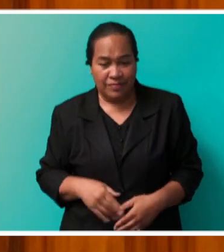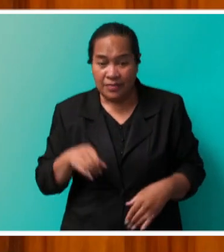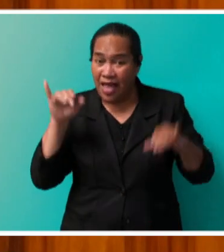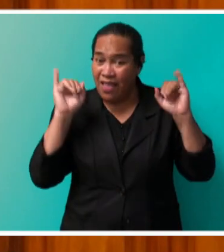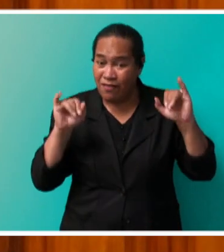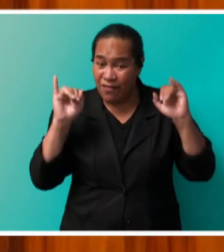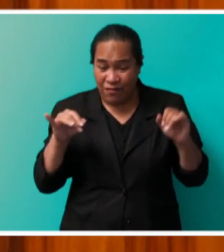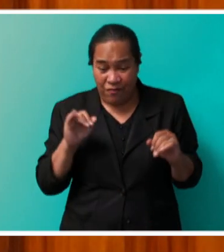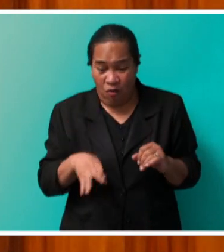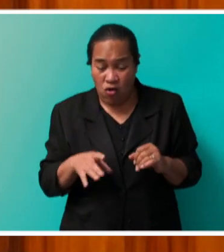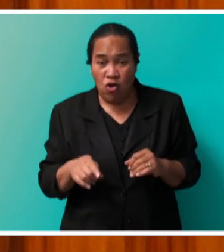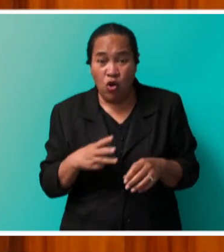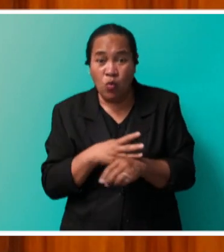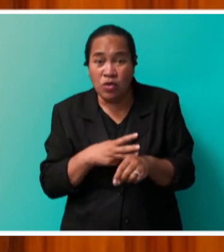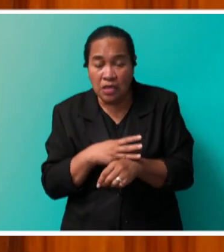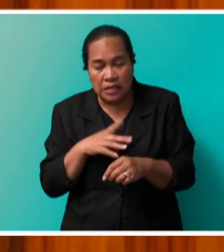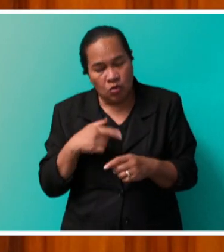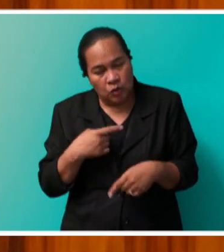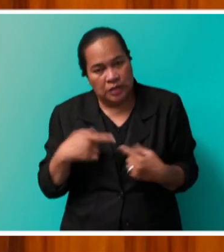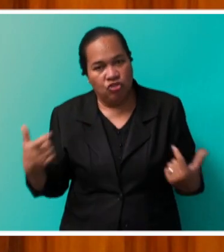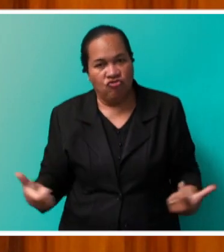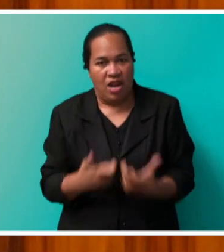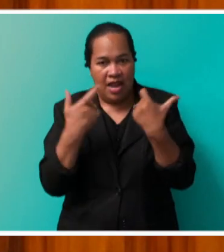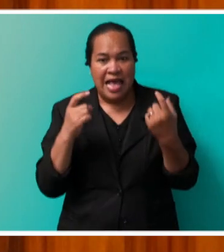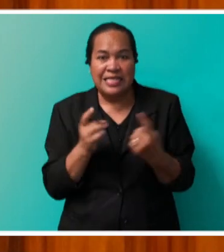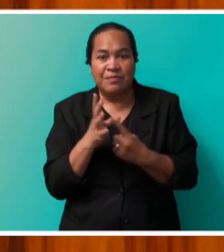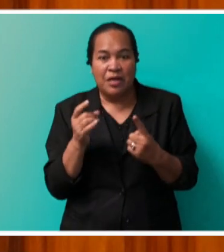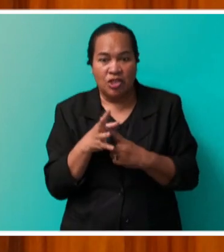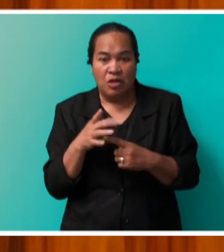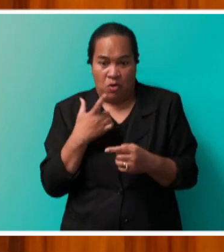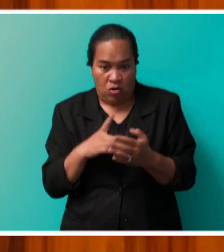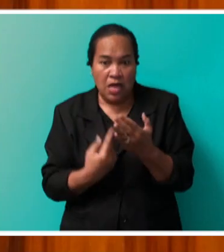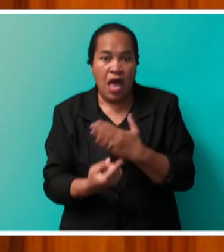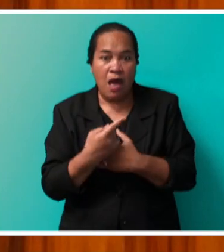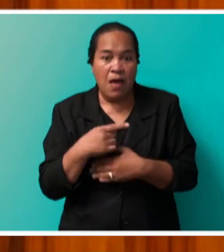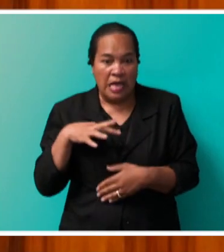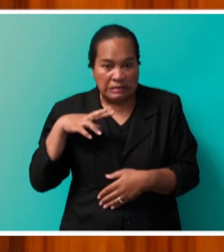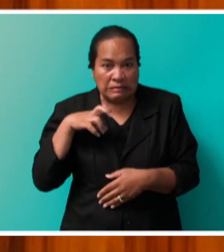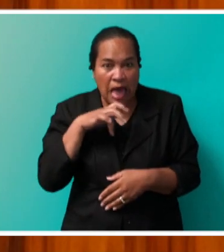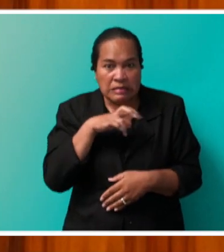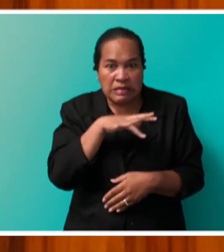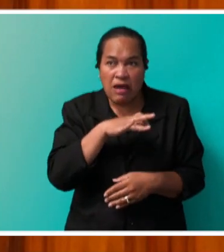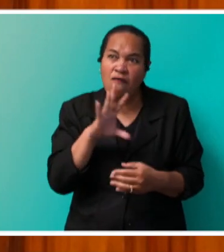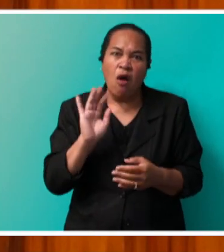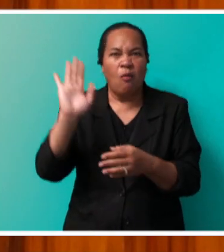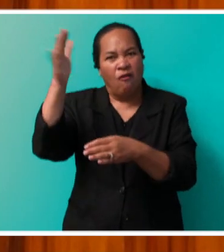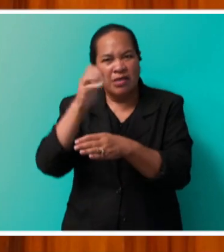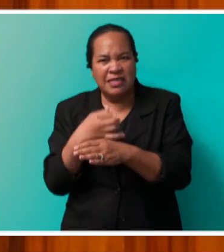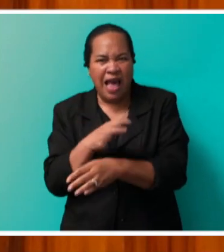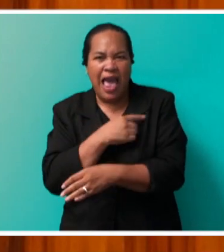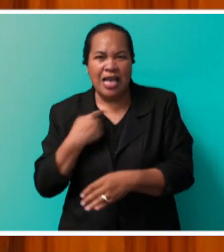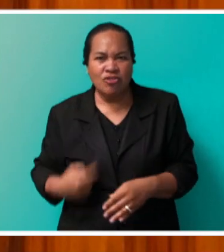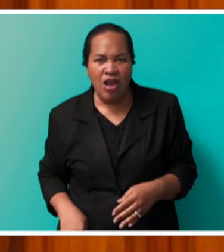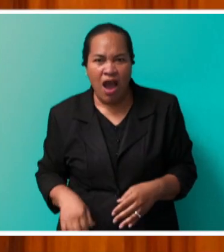substandard timbers continue to be a challenge, especially in the face of the incursion of the Asian subterranean termites, the Ministry